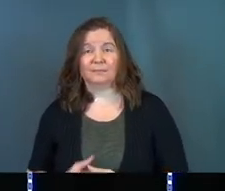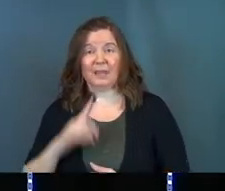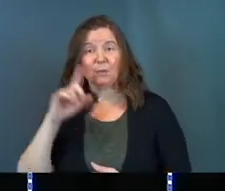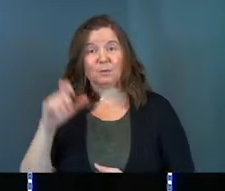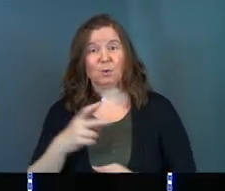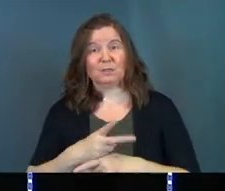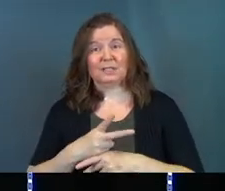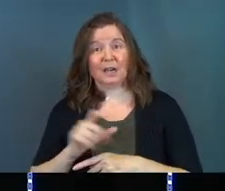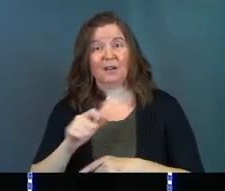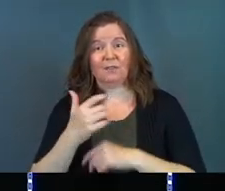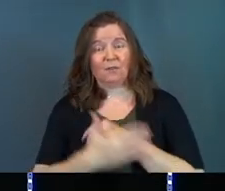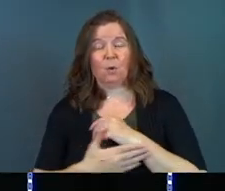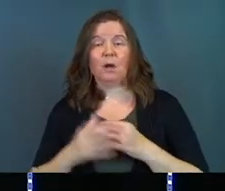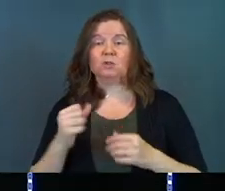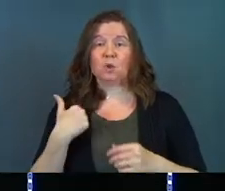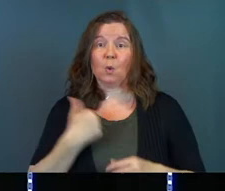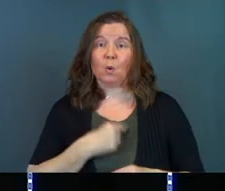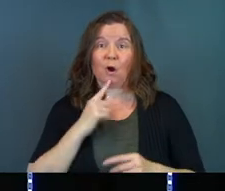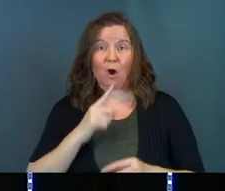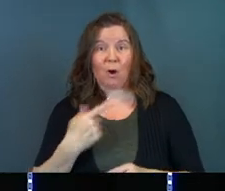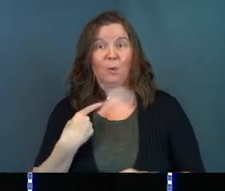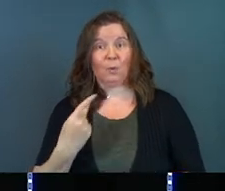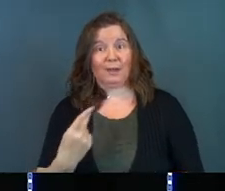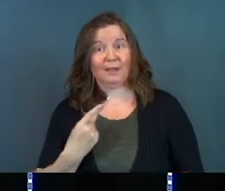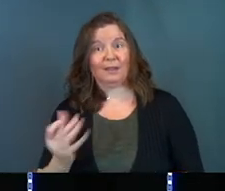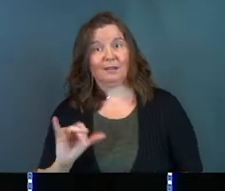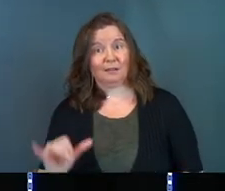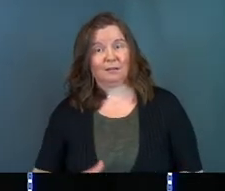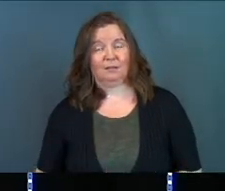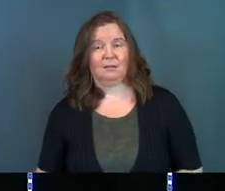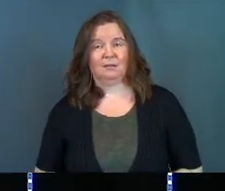They were supposed to take care of the foreigner, and so are we.